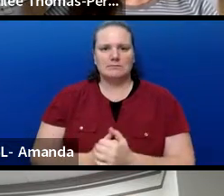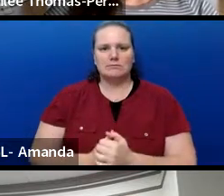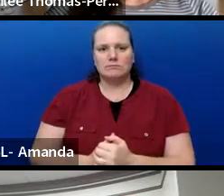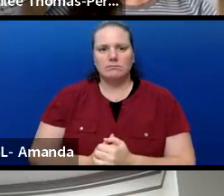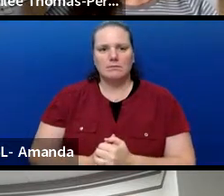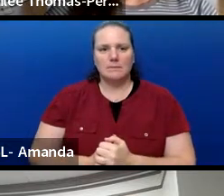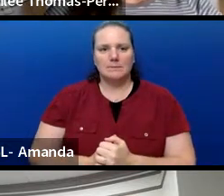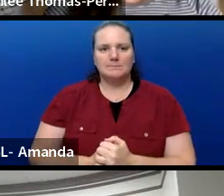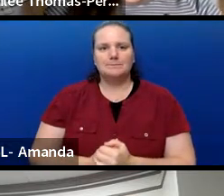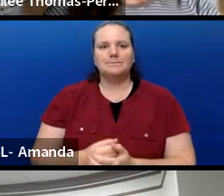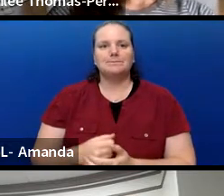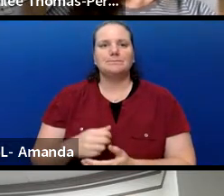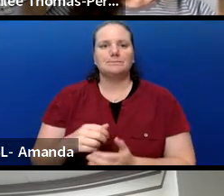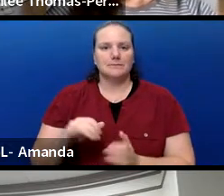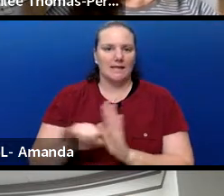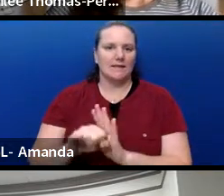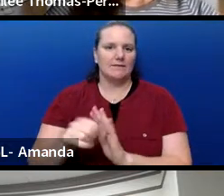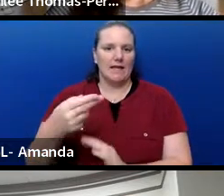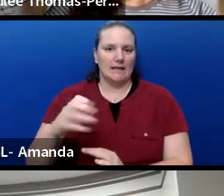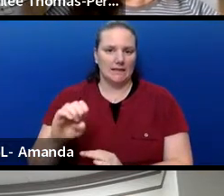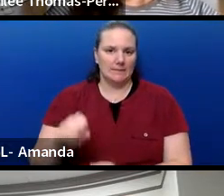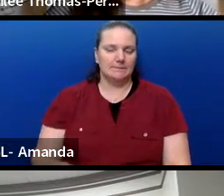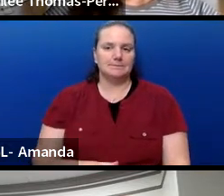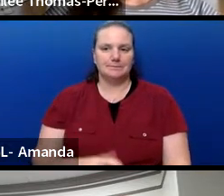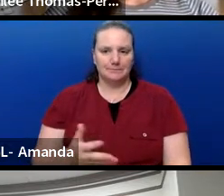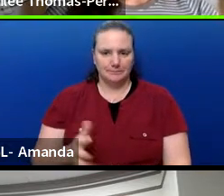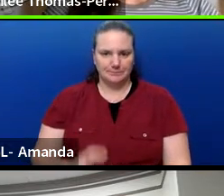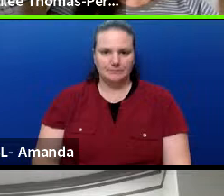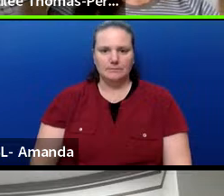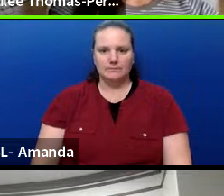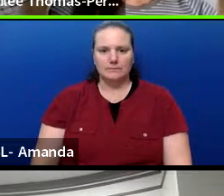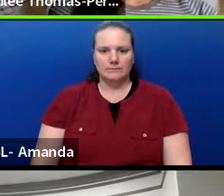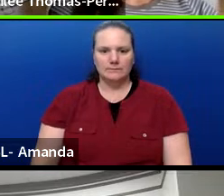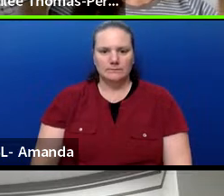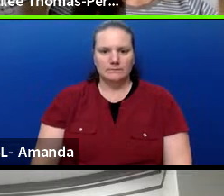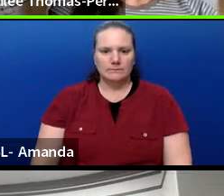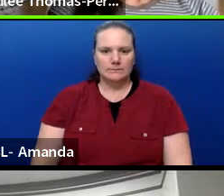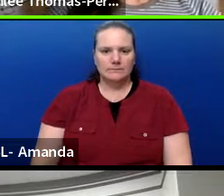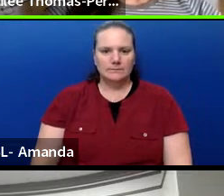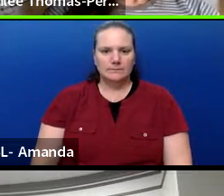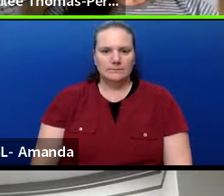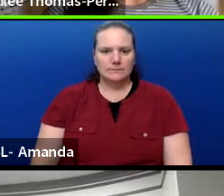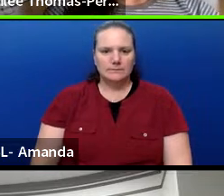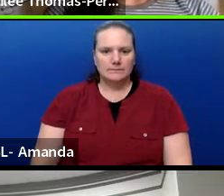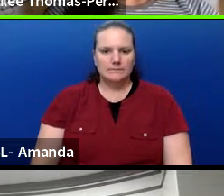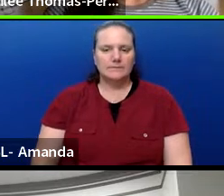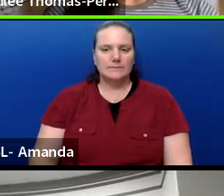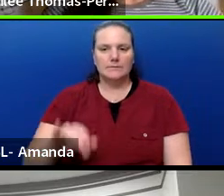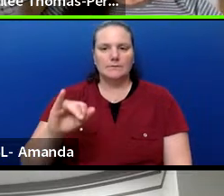pronounce him. Happy to be here this morning. Thank you. And we'll turn it back over to you, Jono.